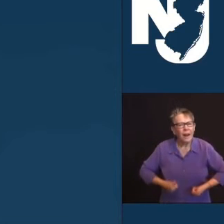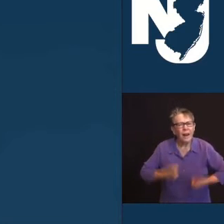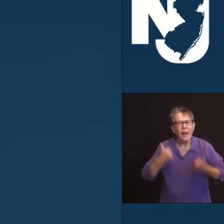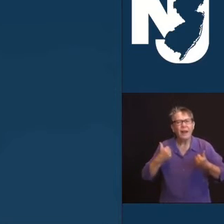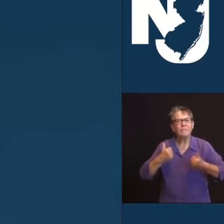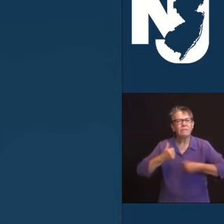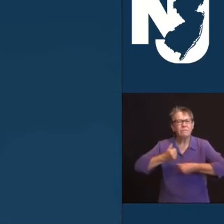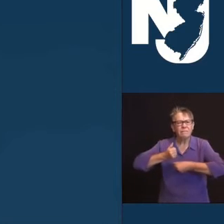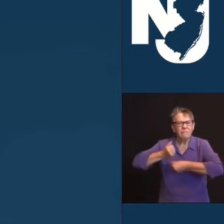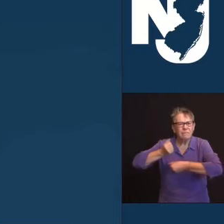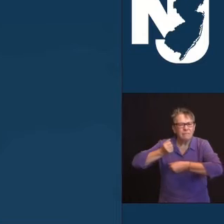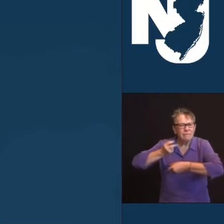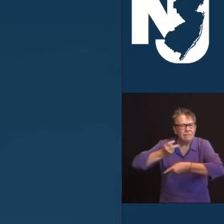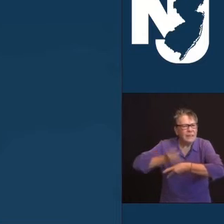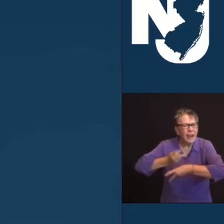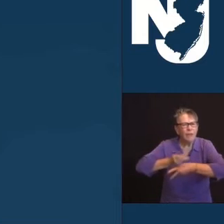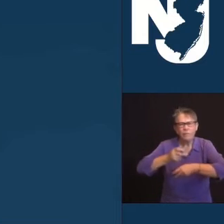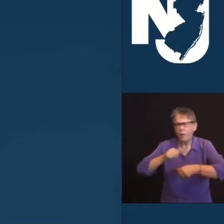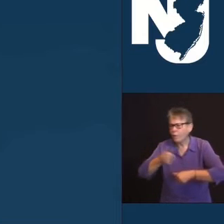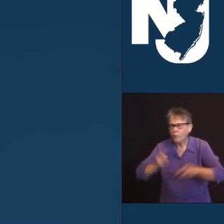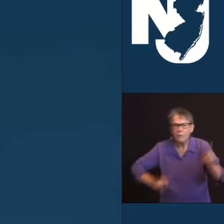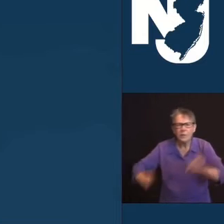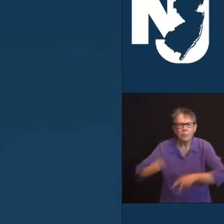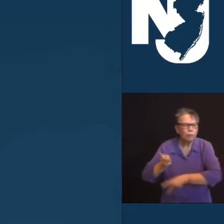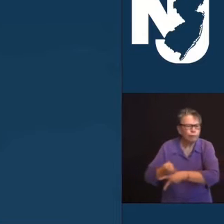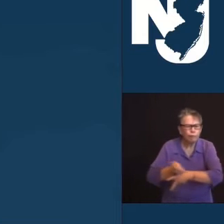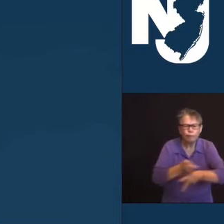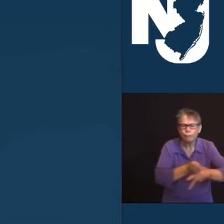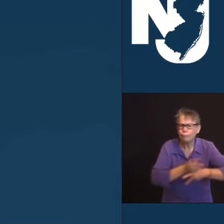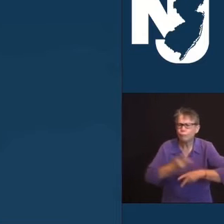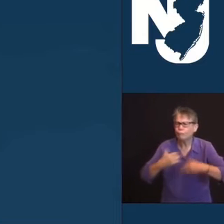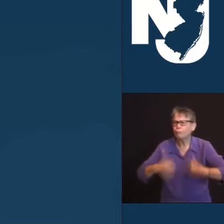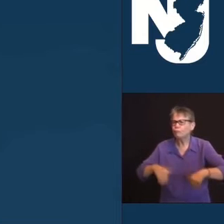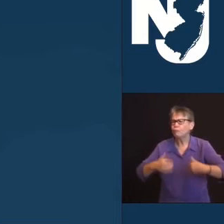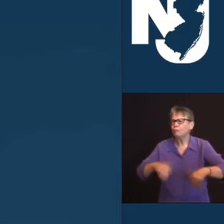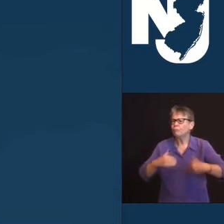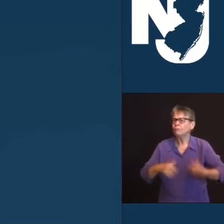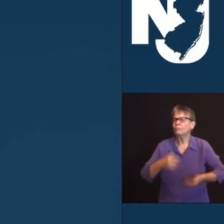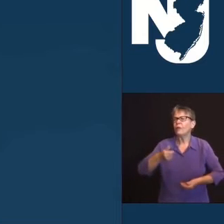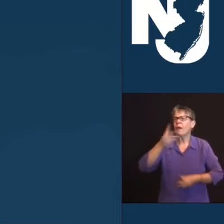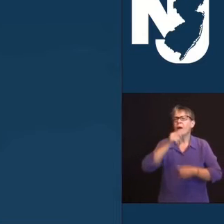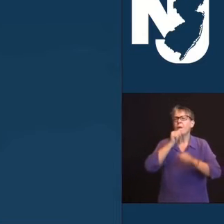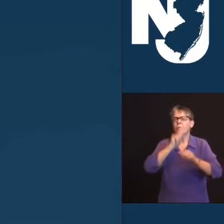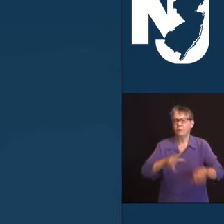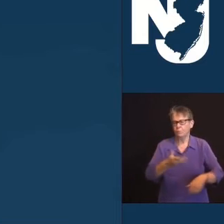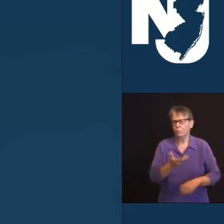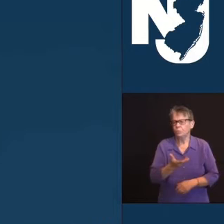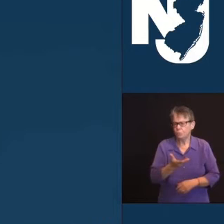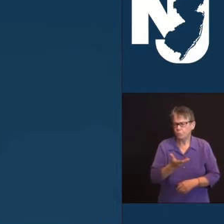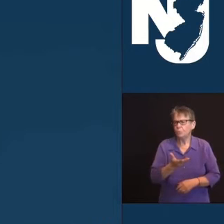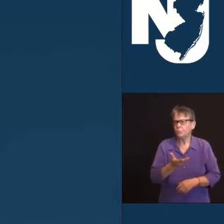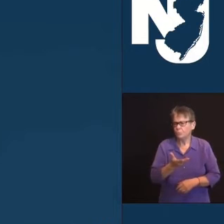May her legacy of service be an inspiration, and may God bless and watch over her and her family.